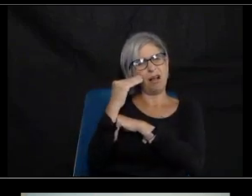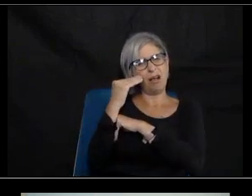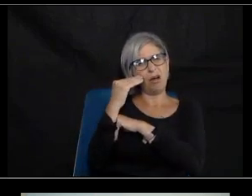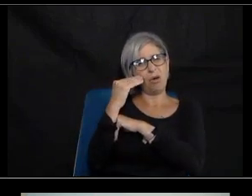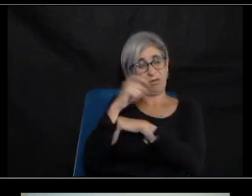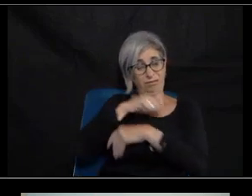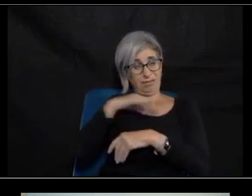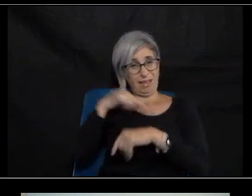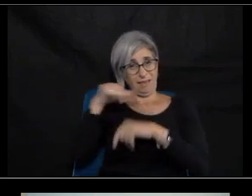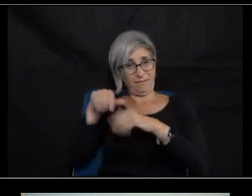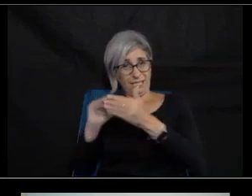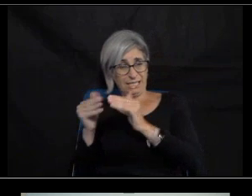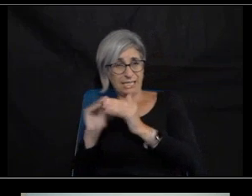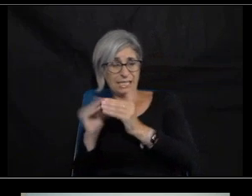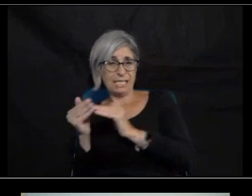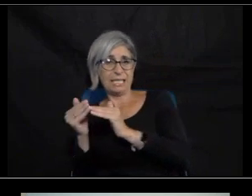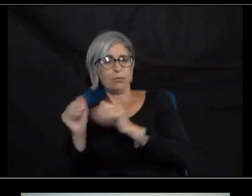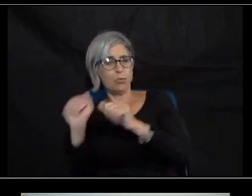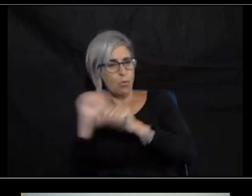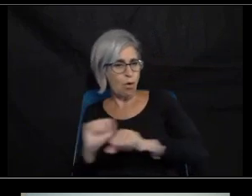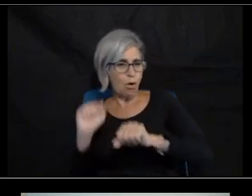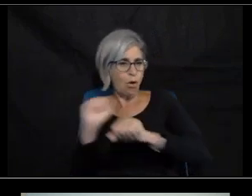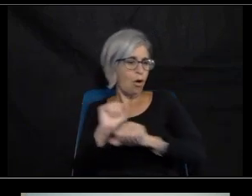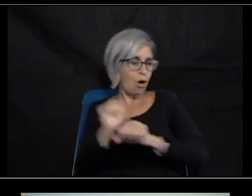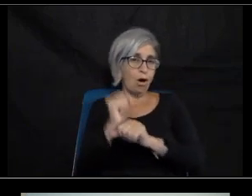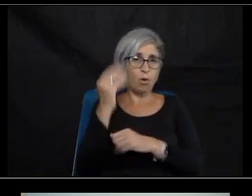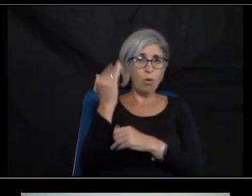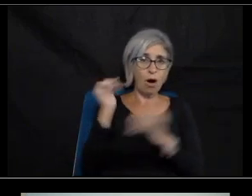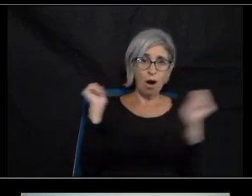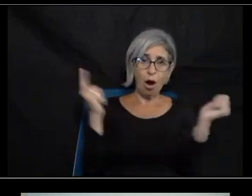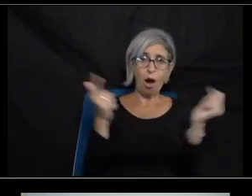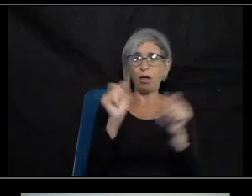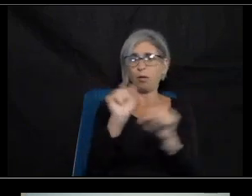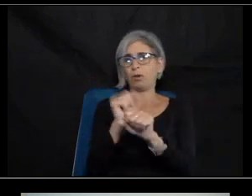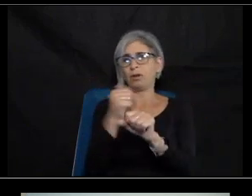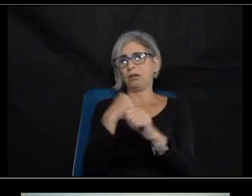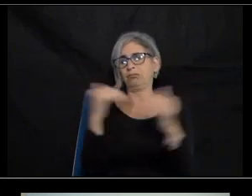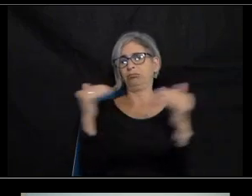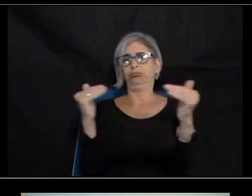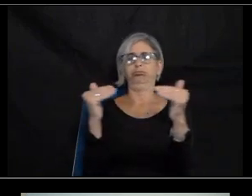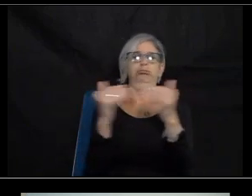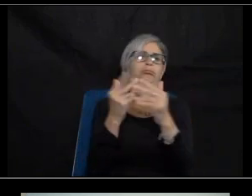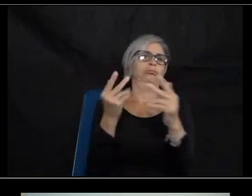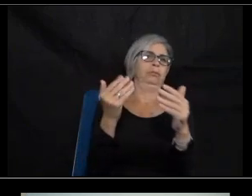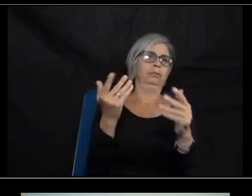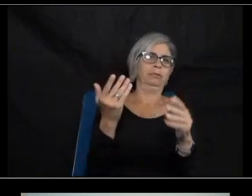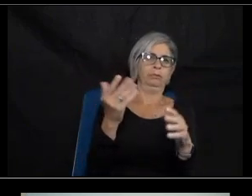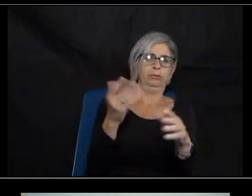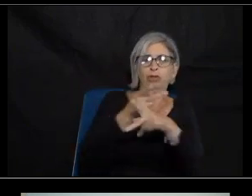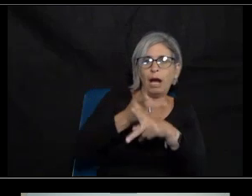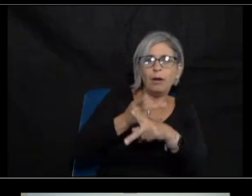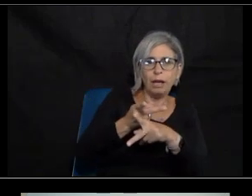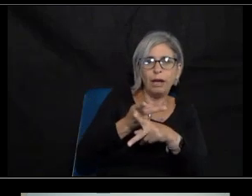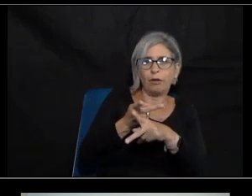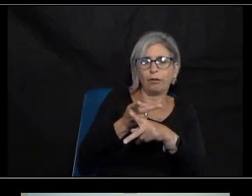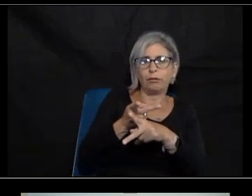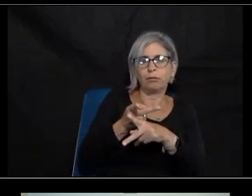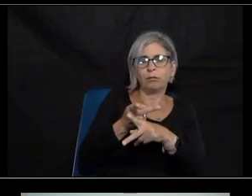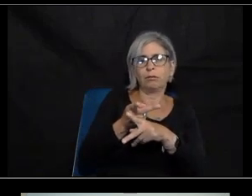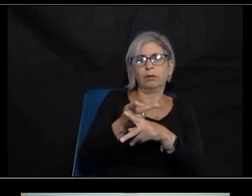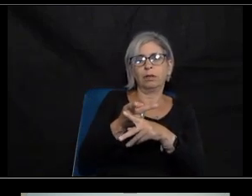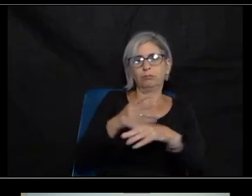staff is working so that all of our employees have adequate childcare. And I